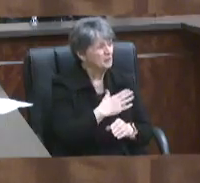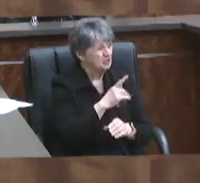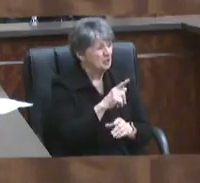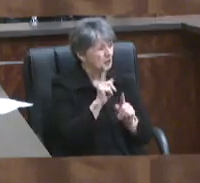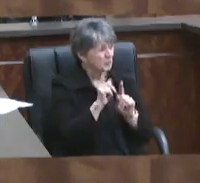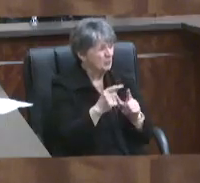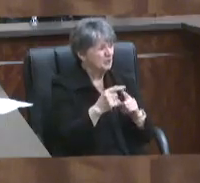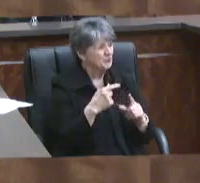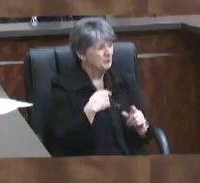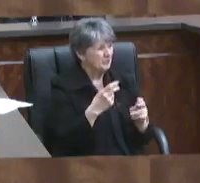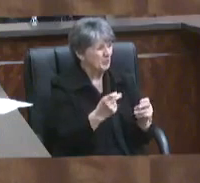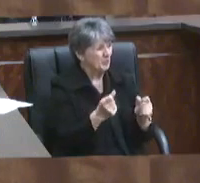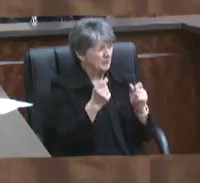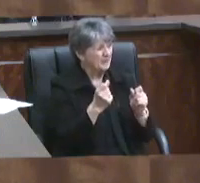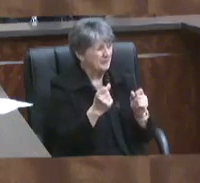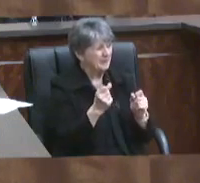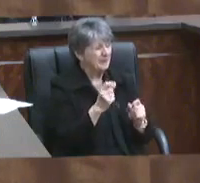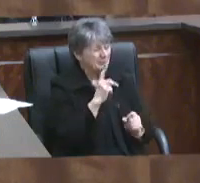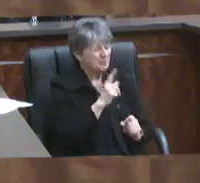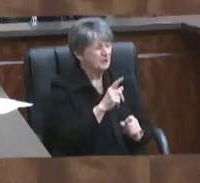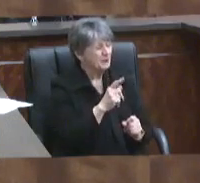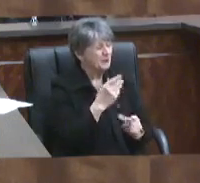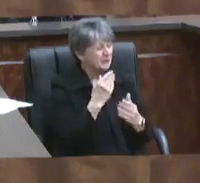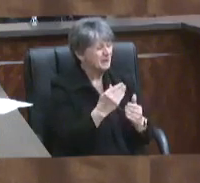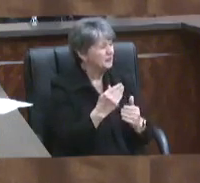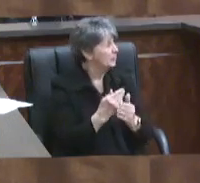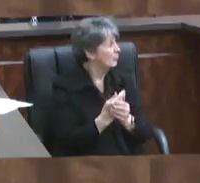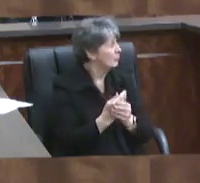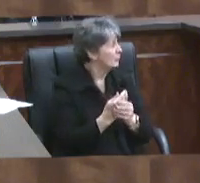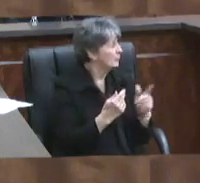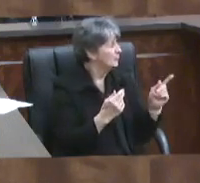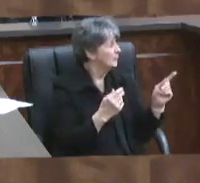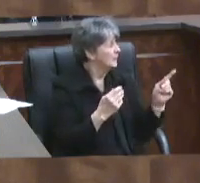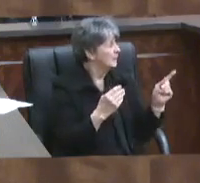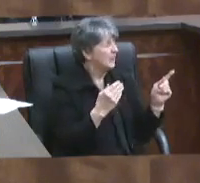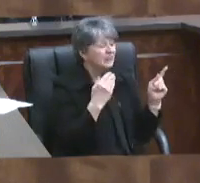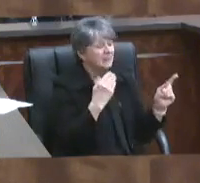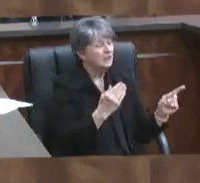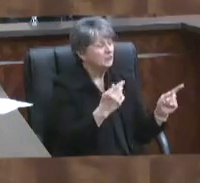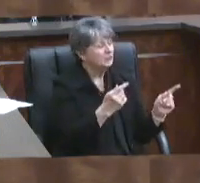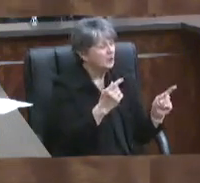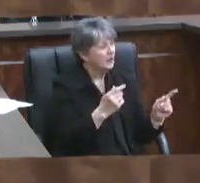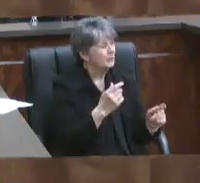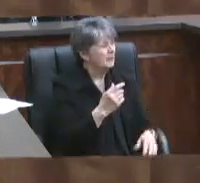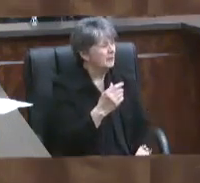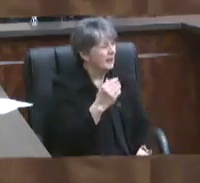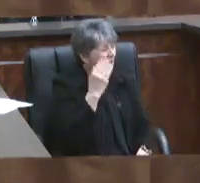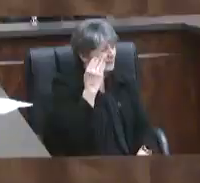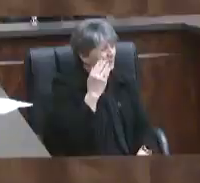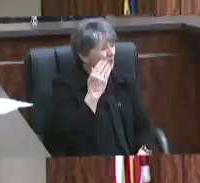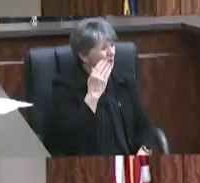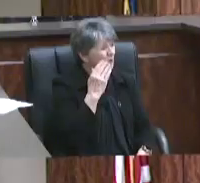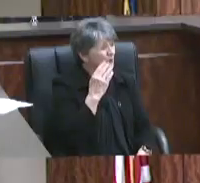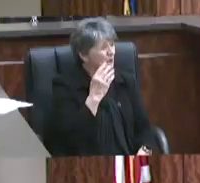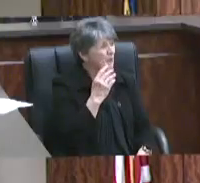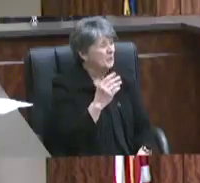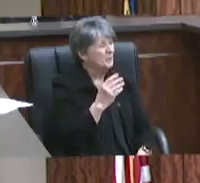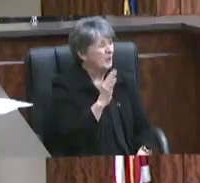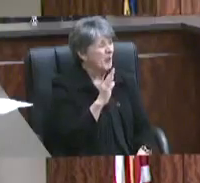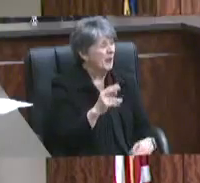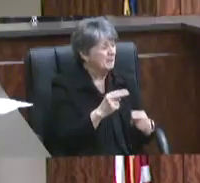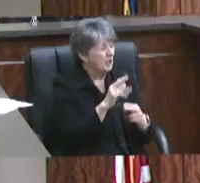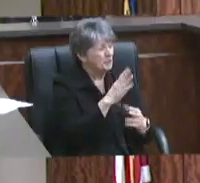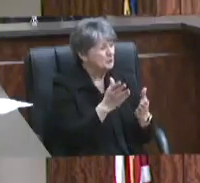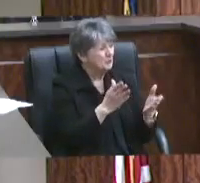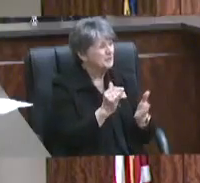away. Absolutely. Thanks. Thank you for your interest. I'd like to say something too. Thanks for coming. You know, I know all too well about your services. I bring a